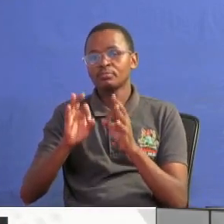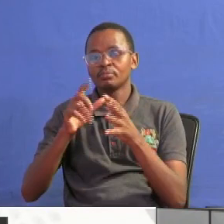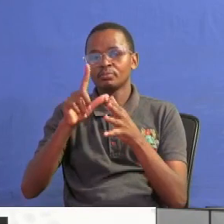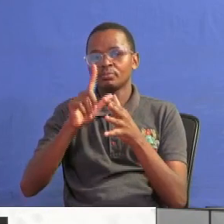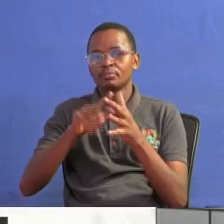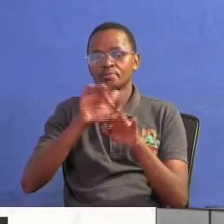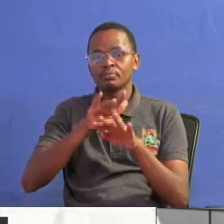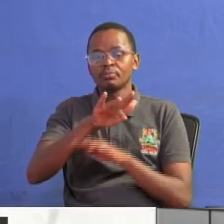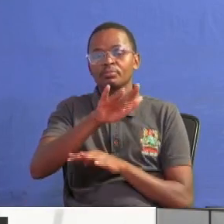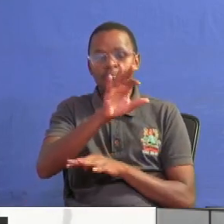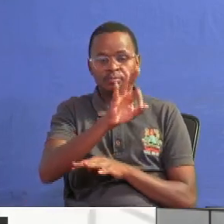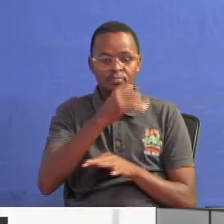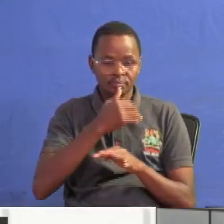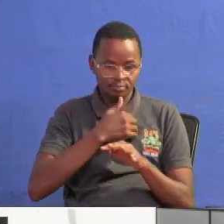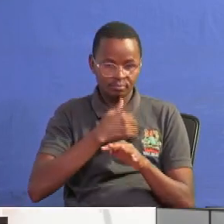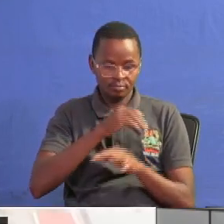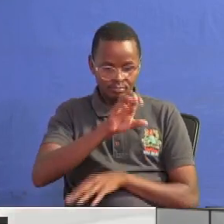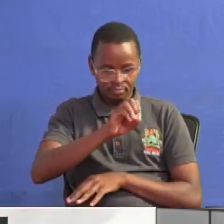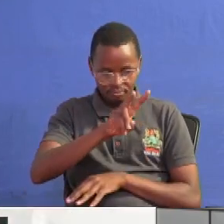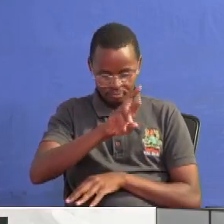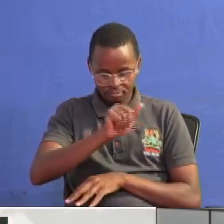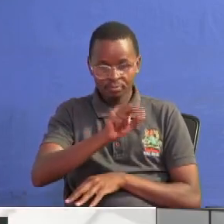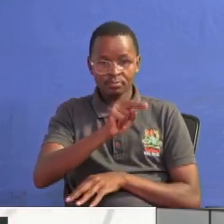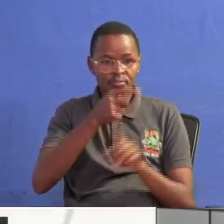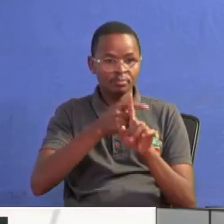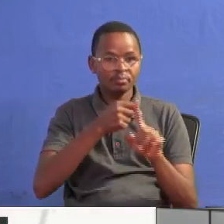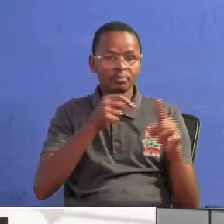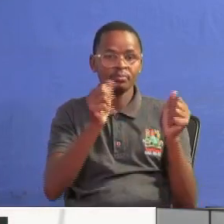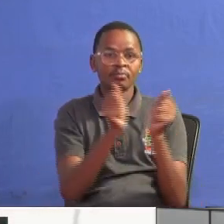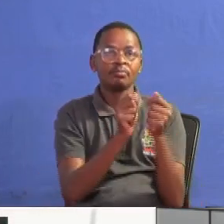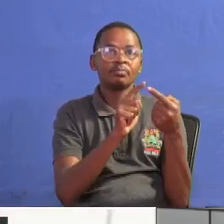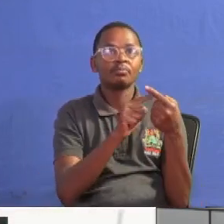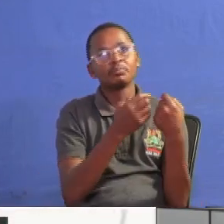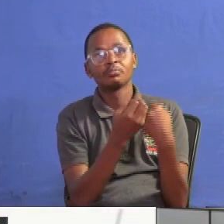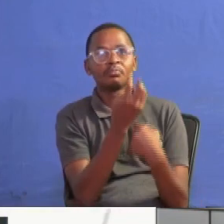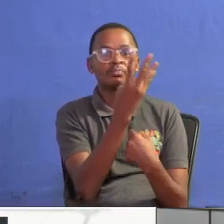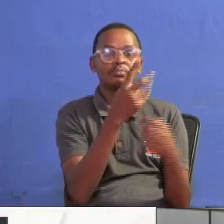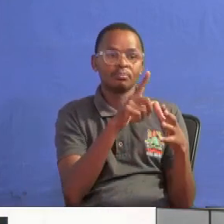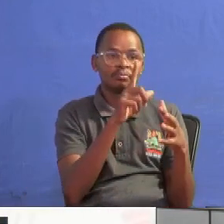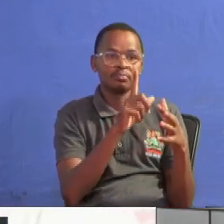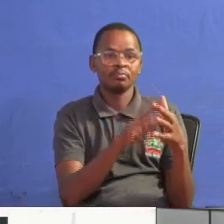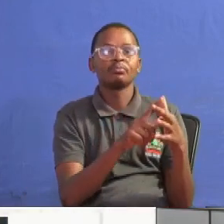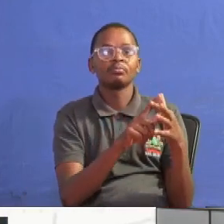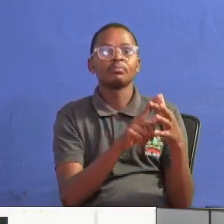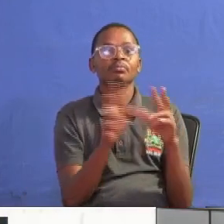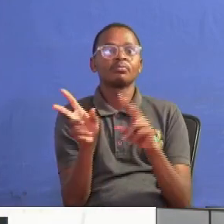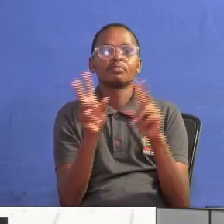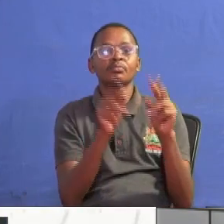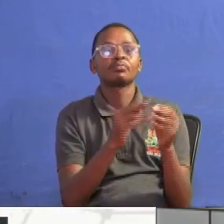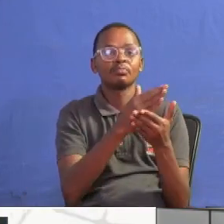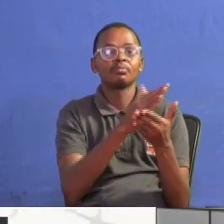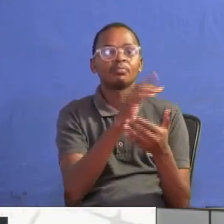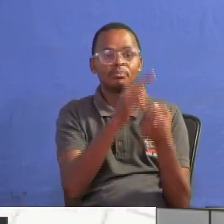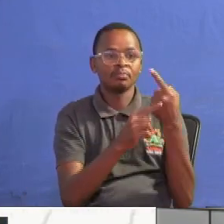be released. Of course, we have the ovulatory phase. This is from day 10 to about day 14. And then the ritual phase is